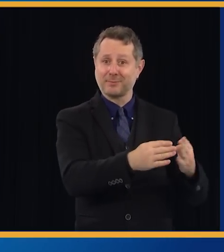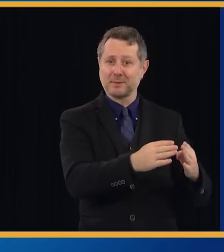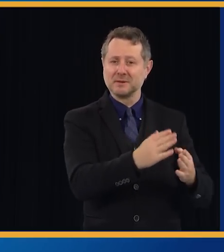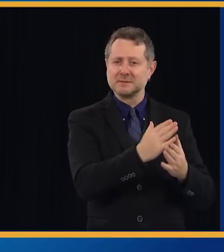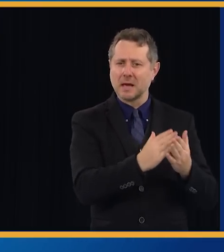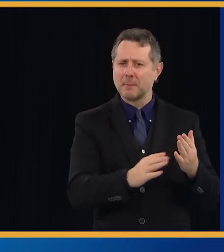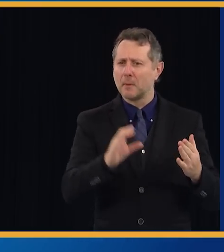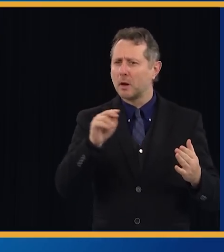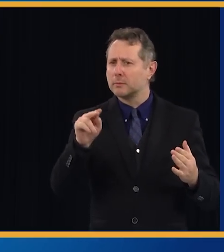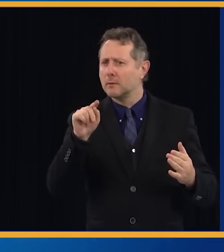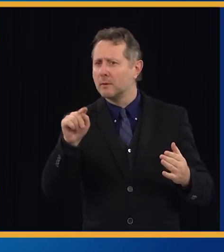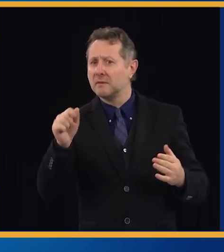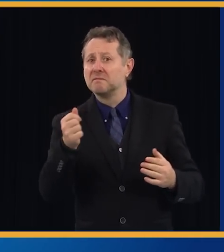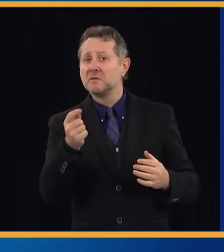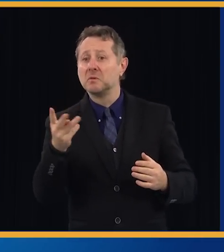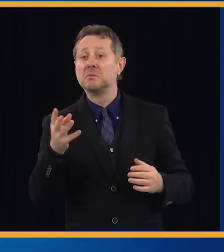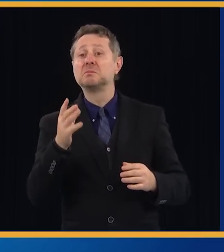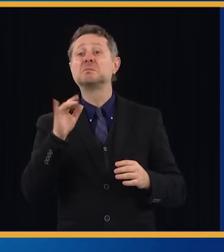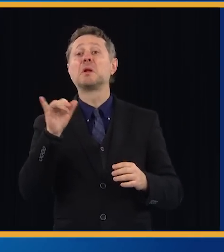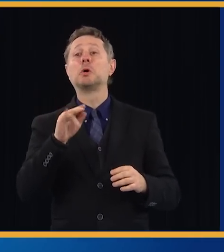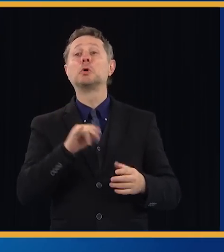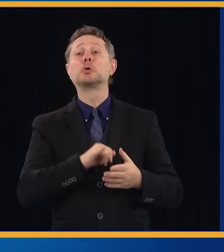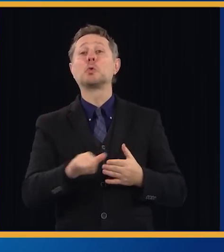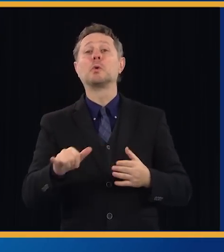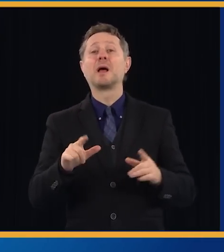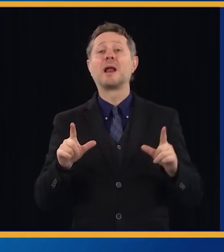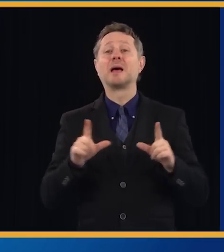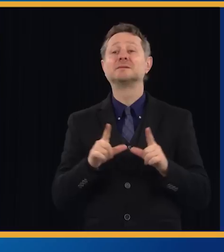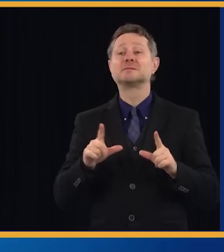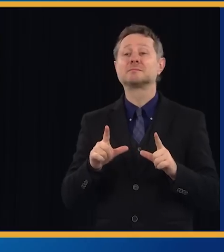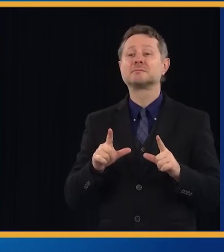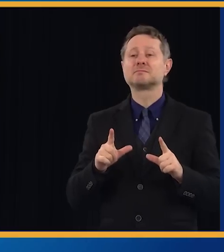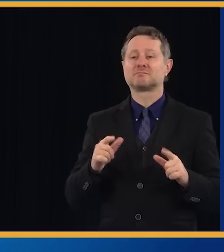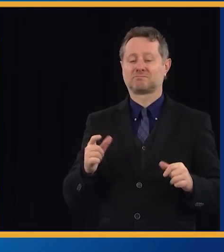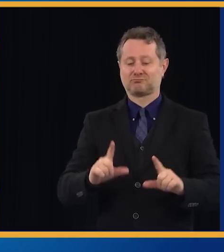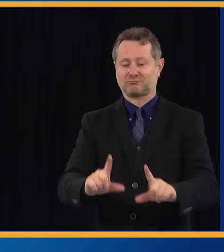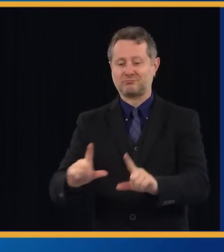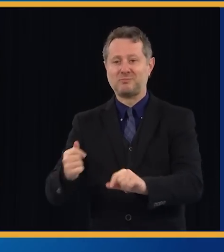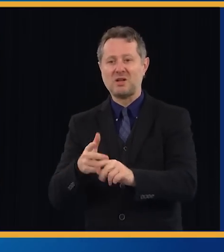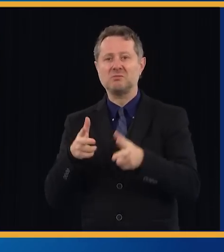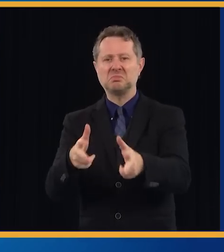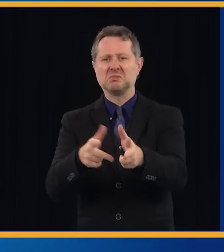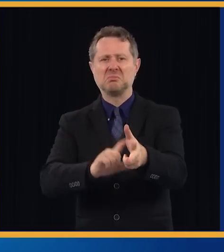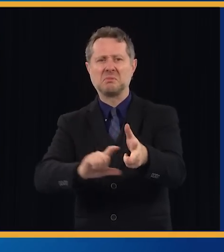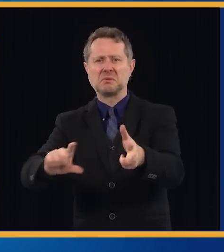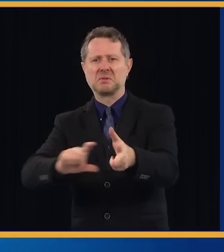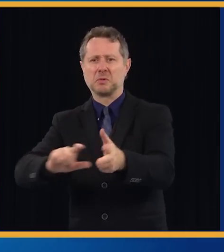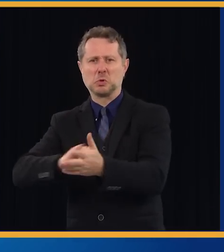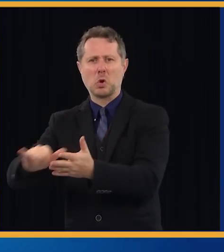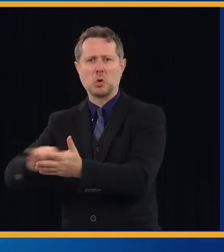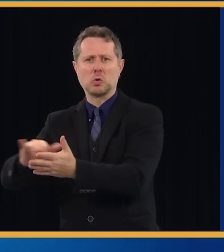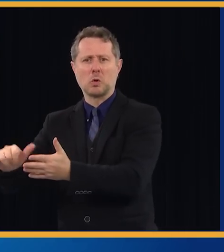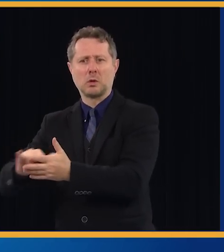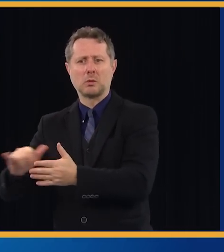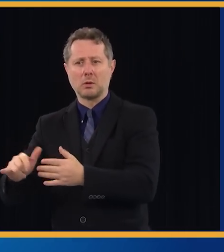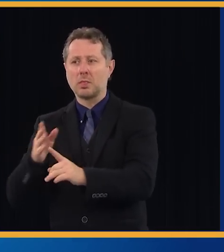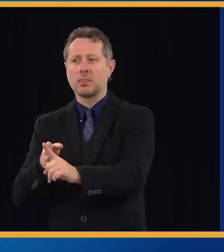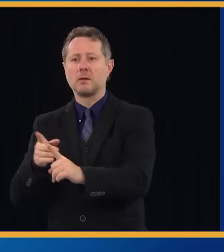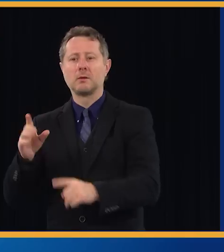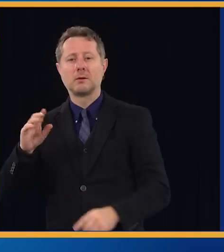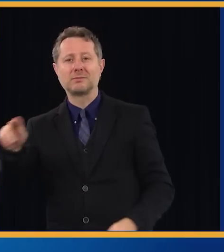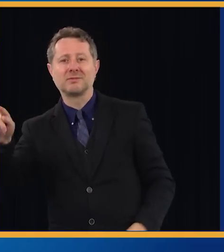all sorts of New York license plates there. So yes, regional analysis,